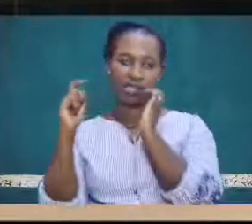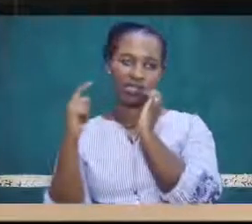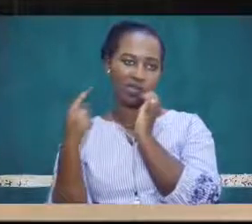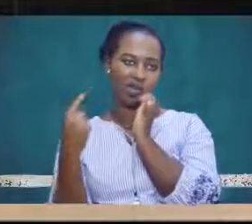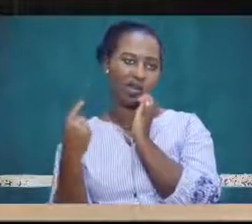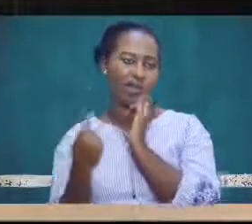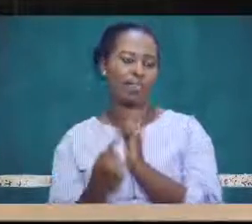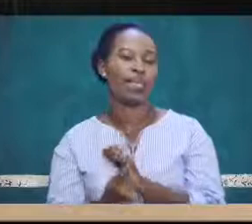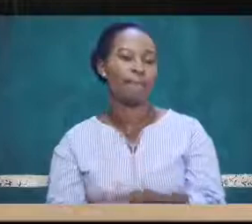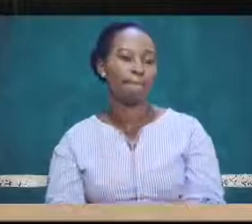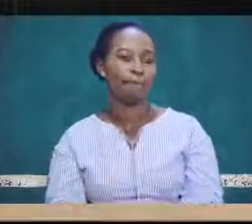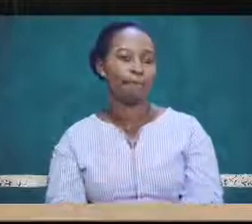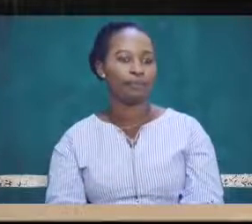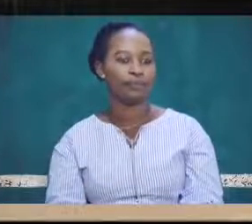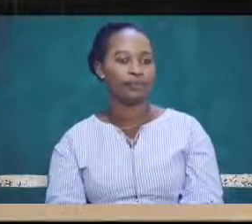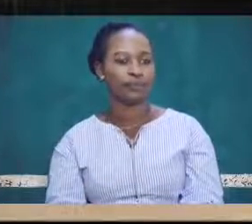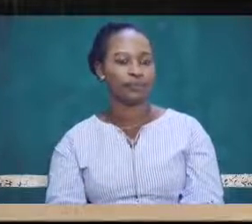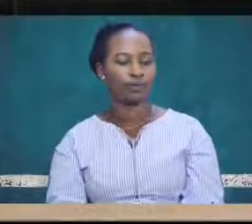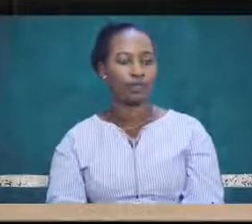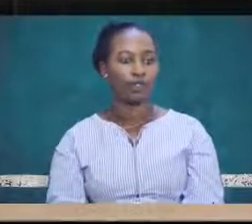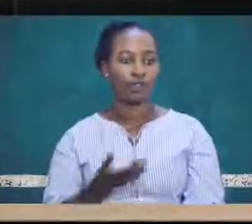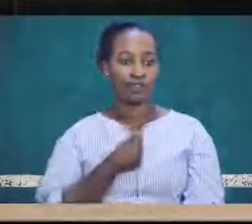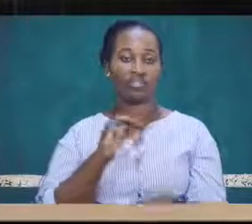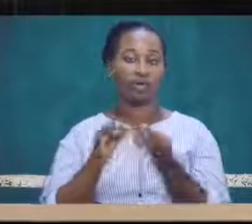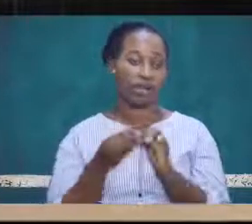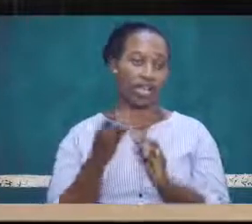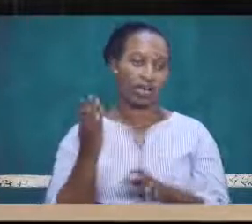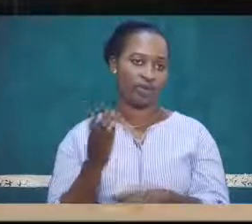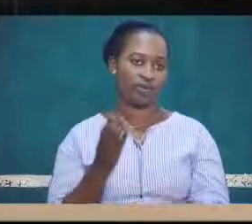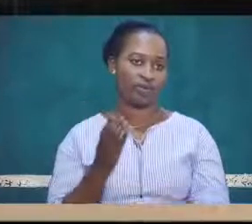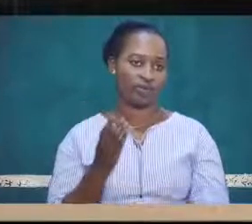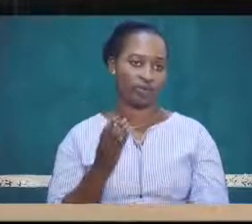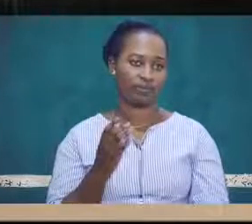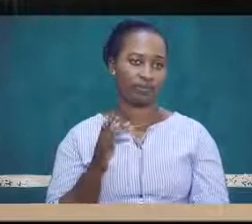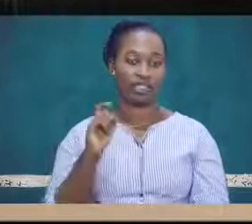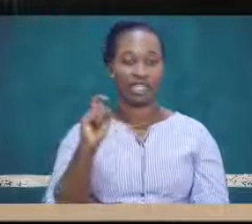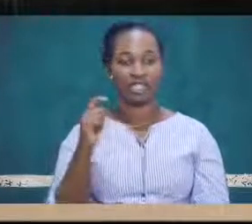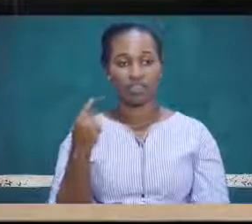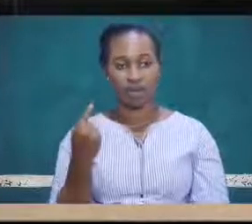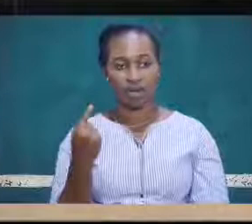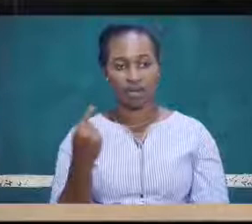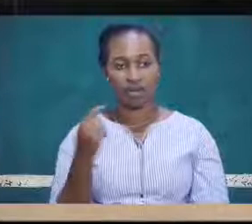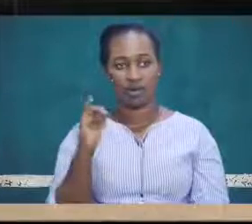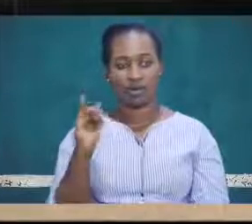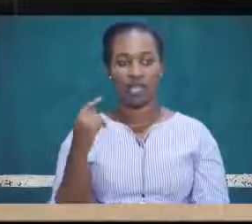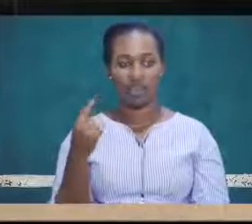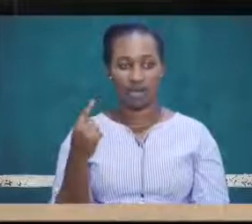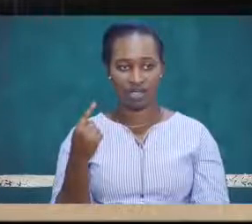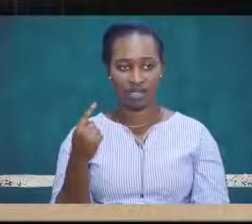x1. We have our coordinates here. So this is x1,